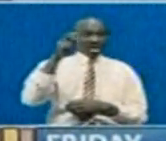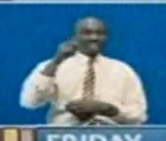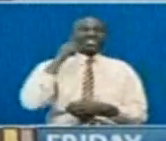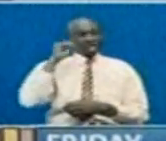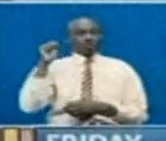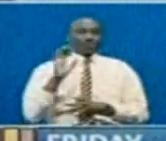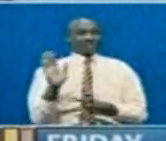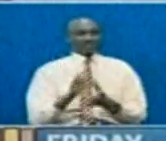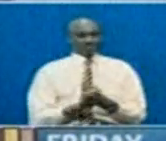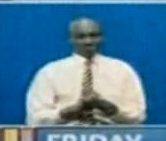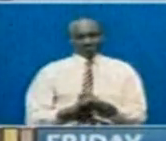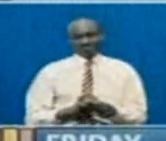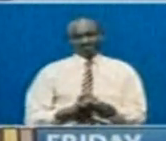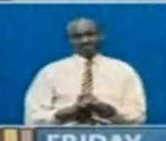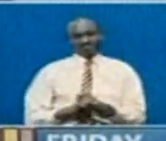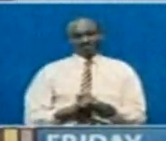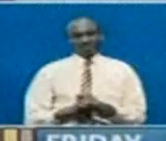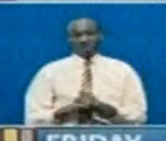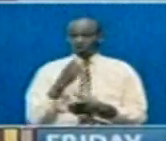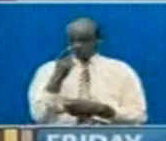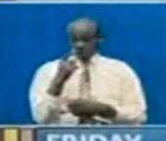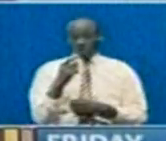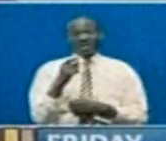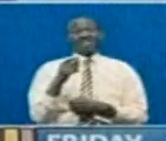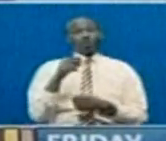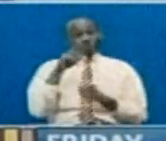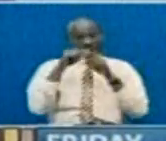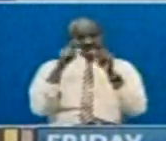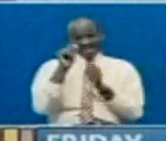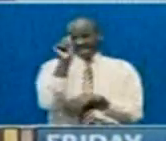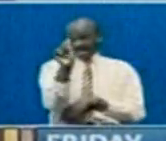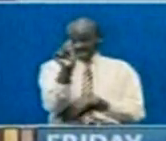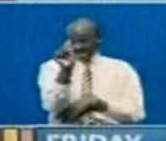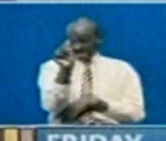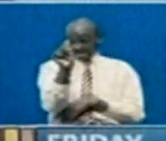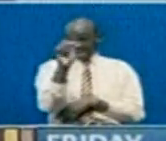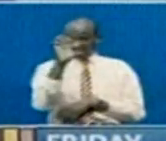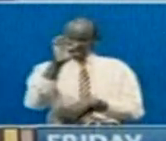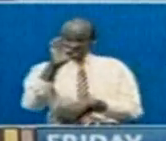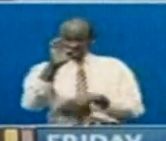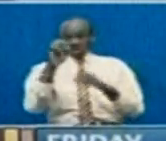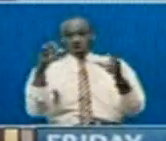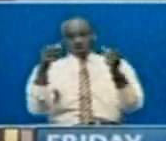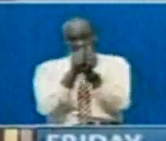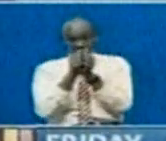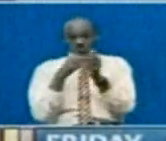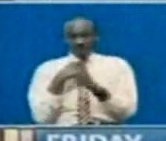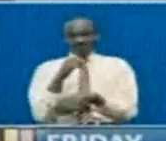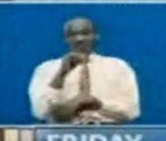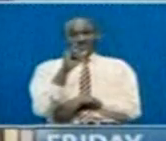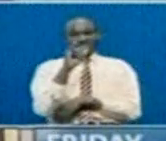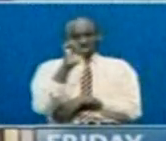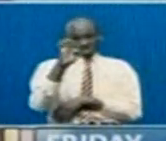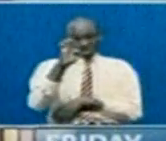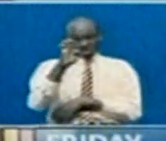that. Pediatrician. So, letter A and E combine to form the vowel sound